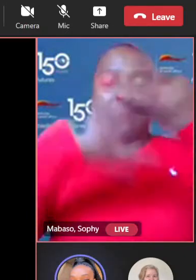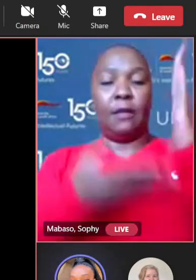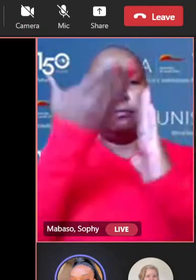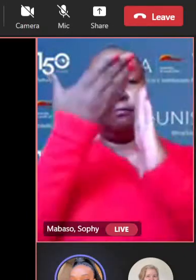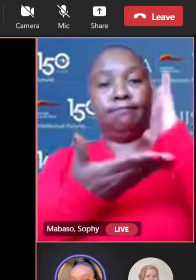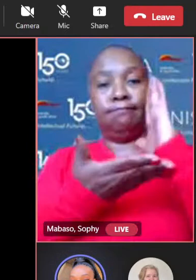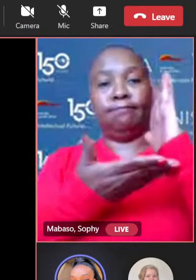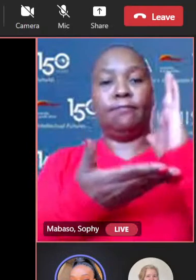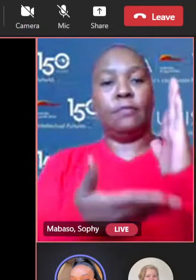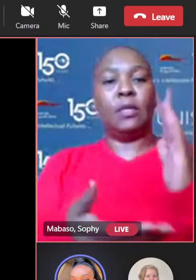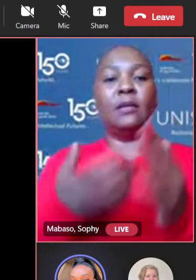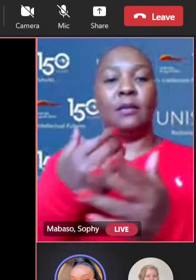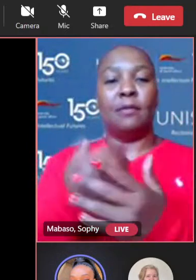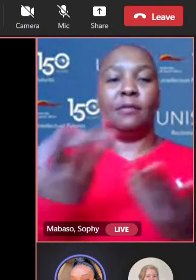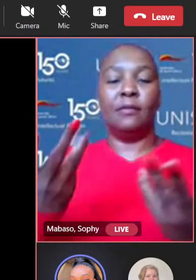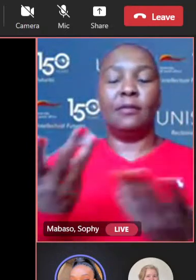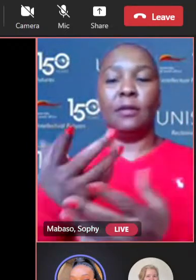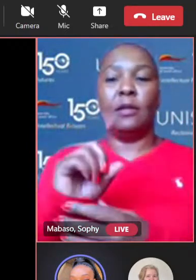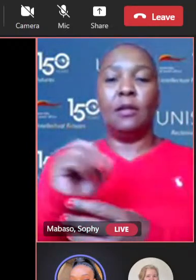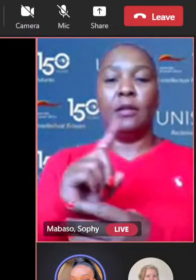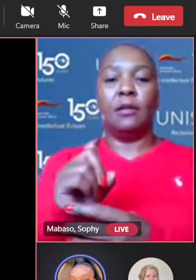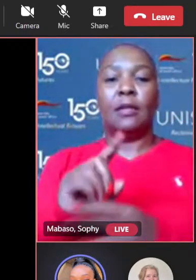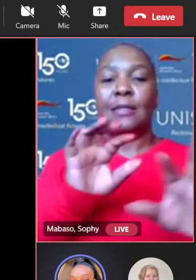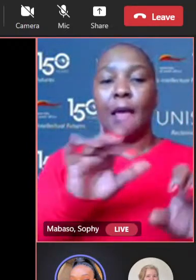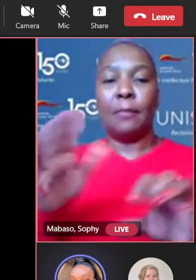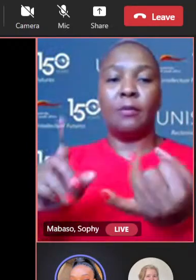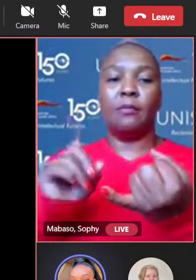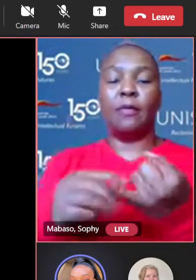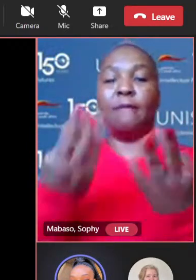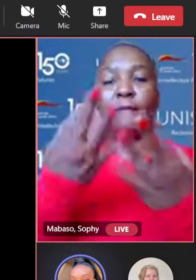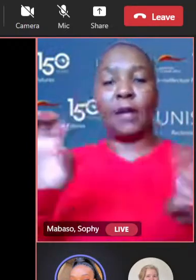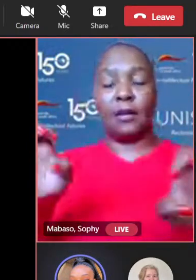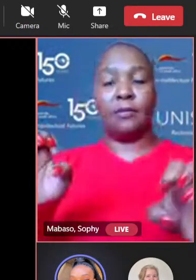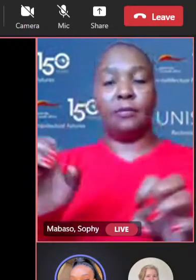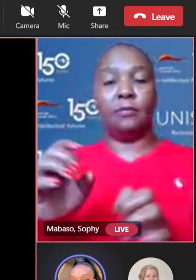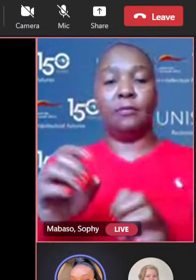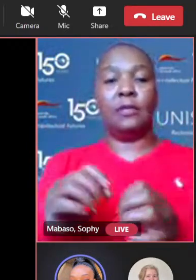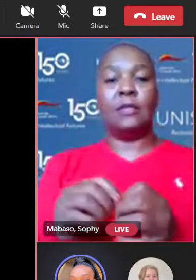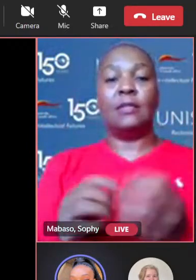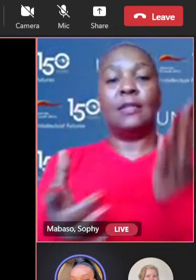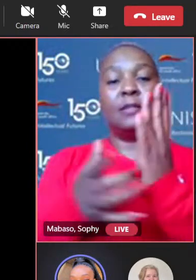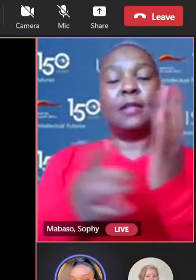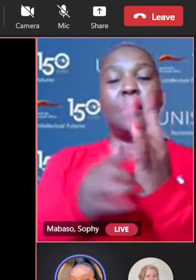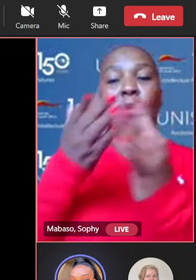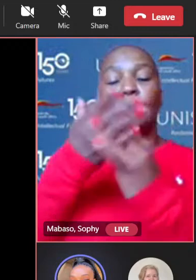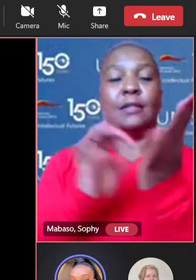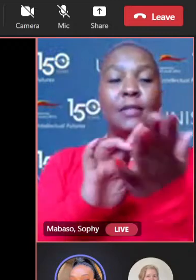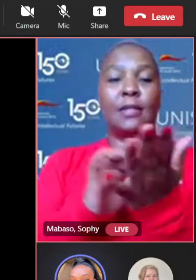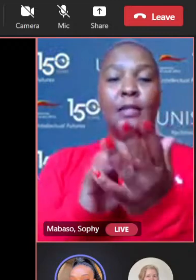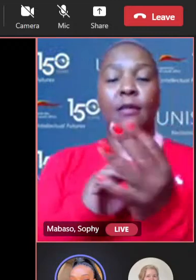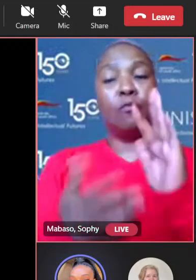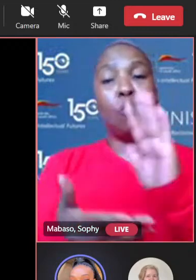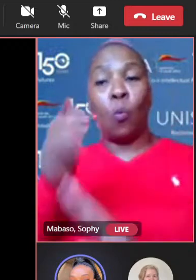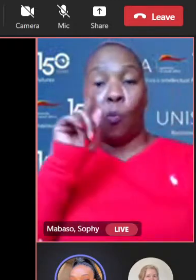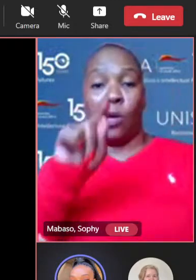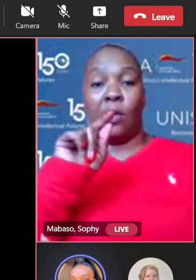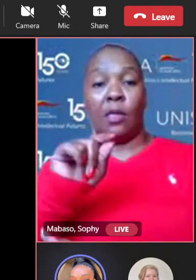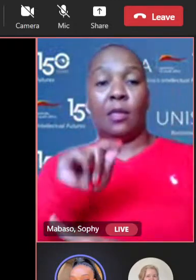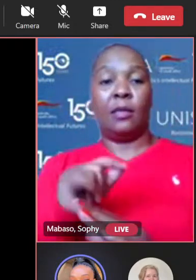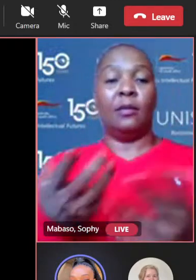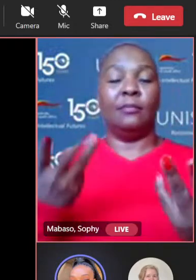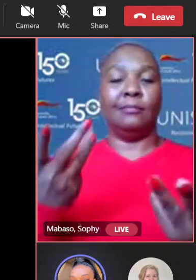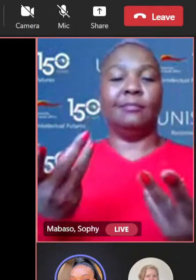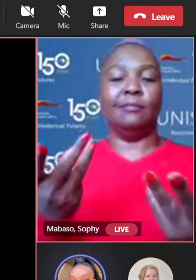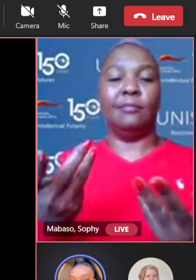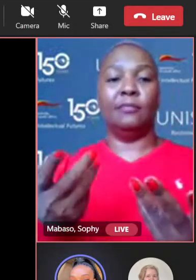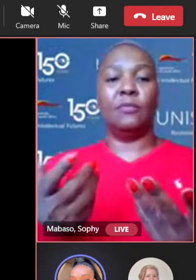digital access centers offer, we have typing, which is free at the digital access center. So if a student goes to the digital access center